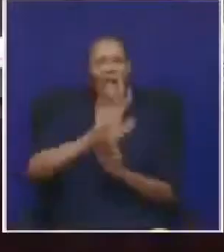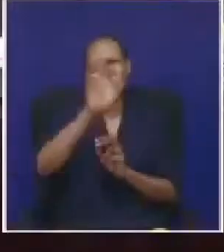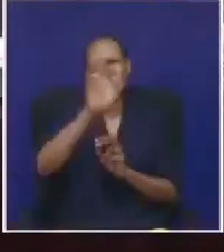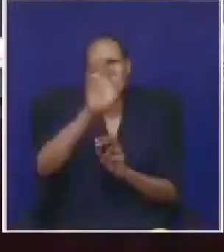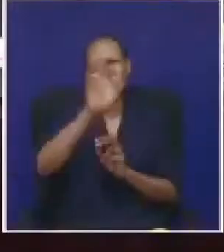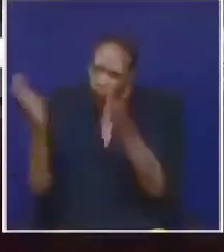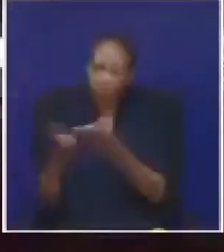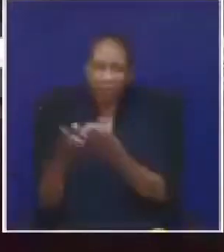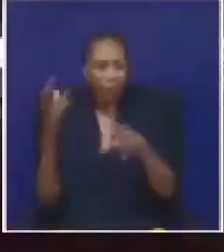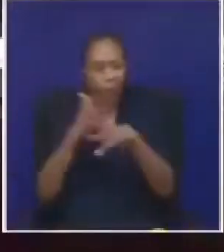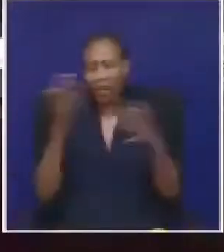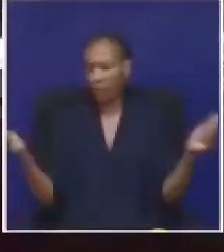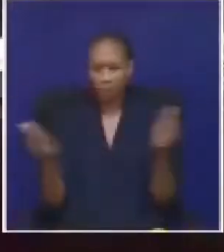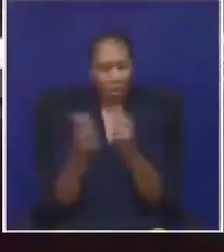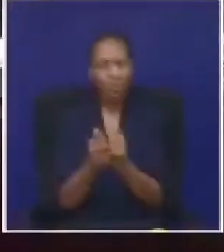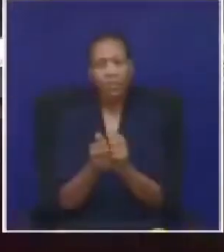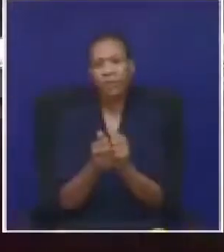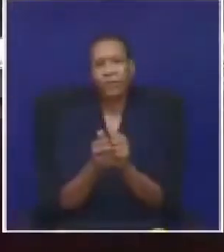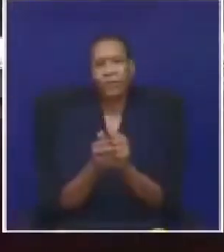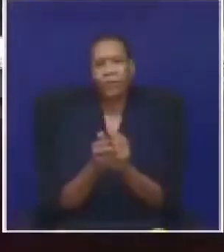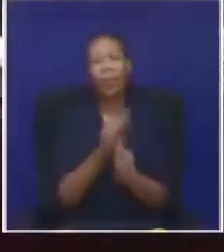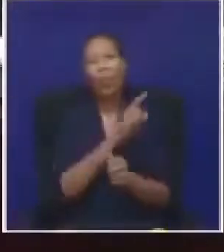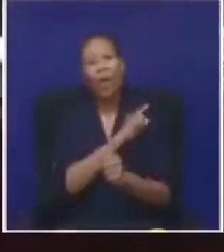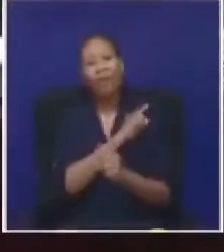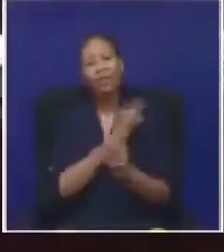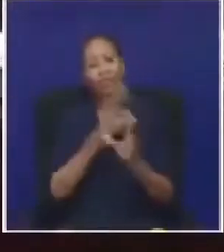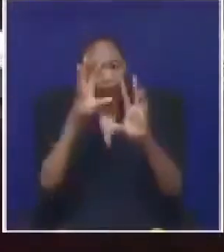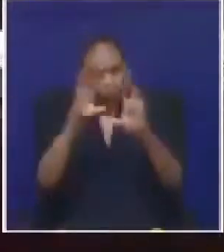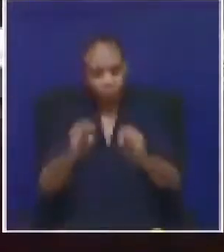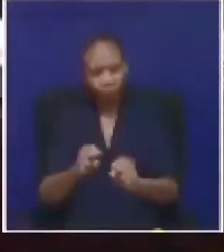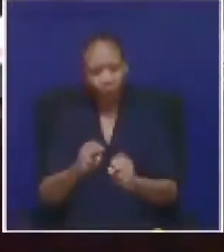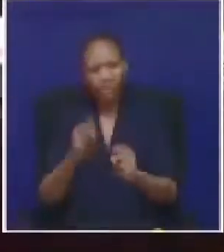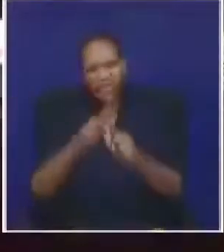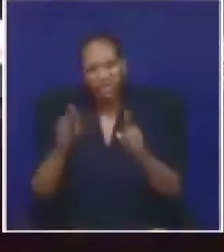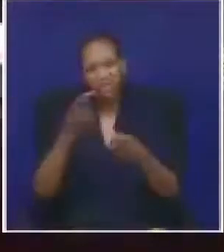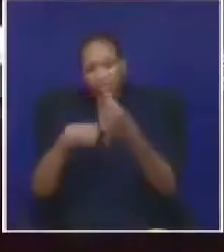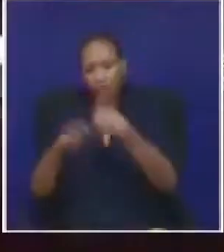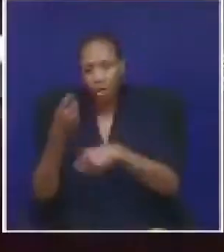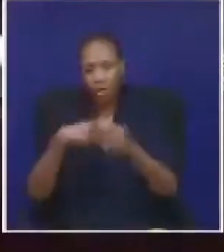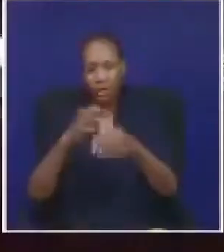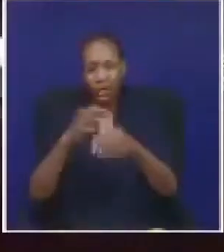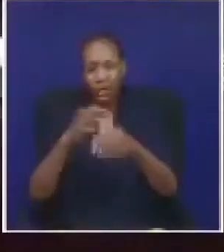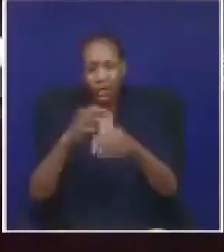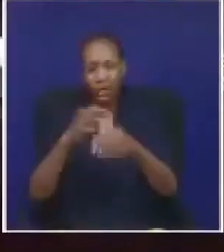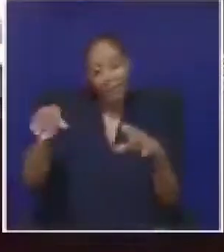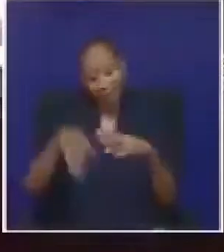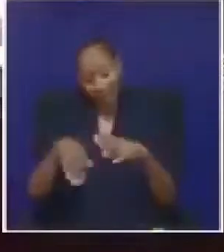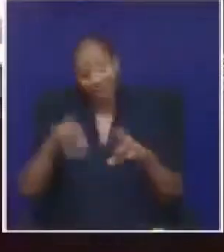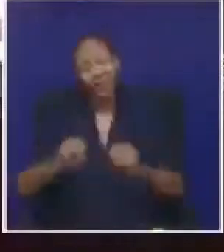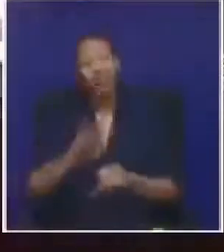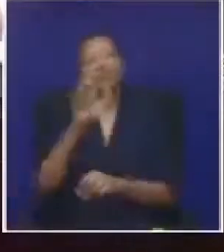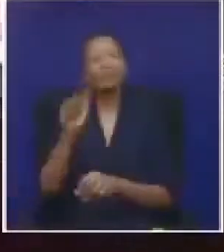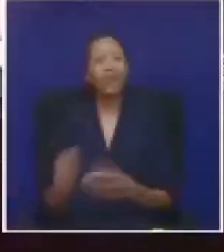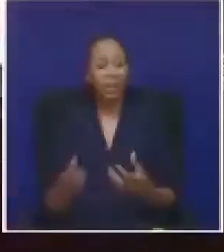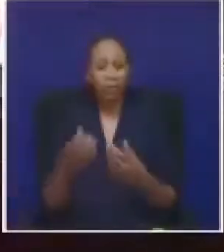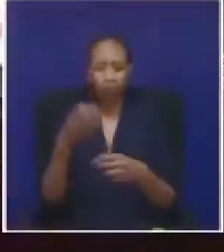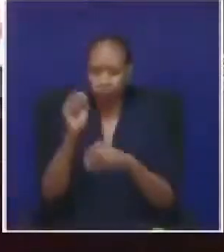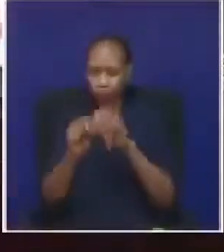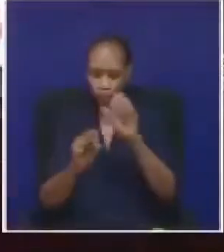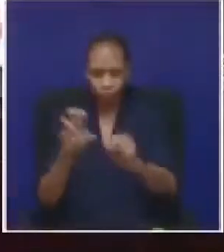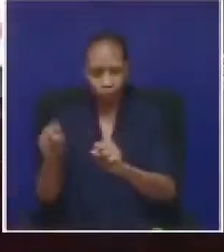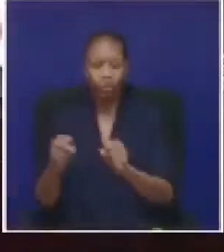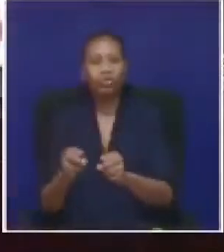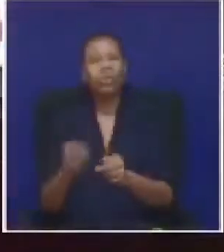global levels, particularly to cap cross-border drug trafficking and strengthen law